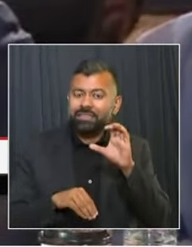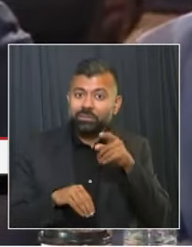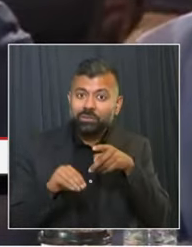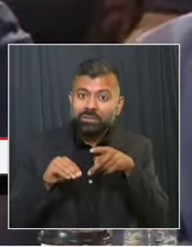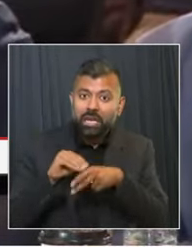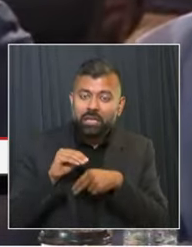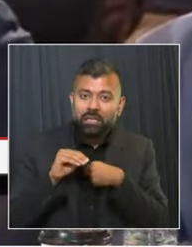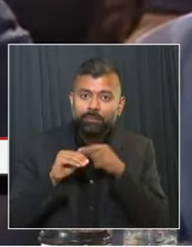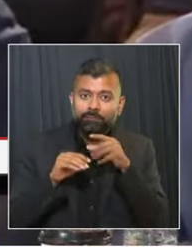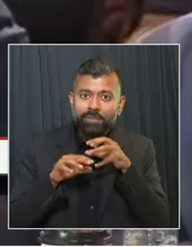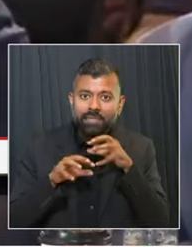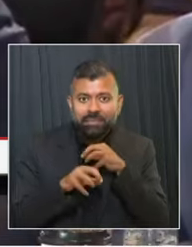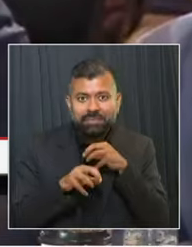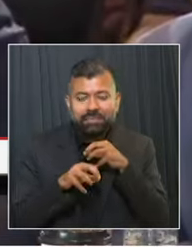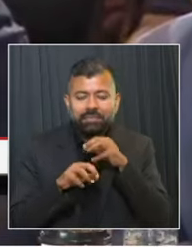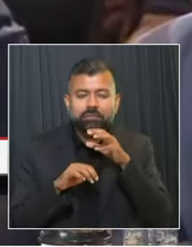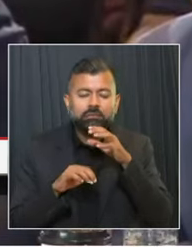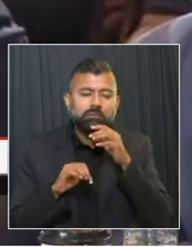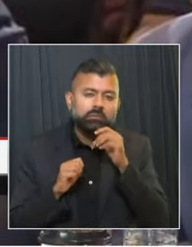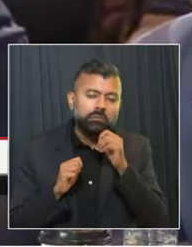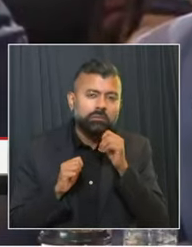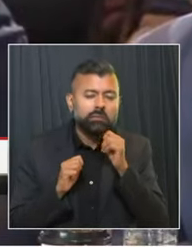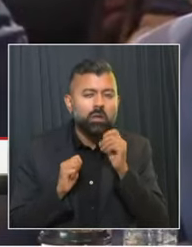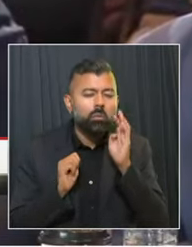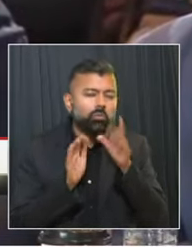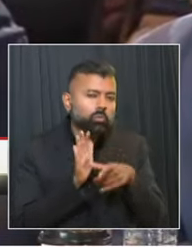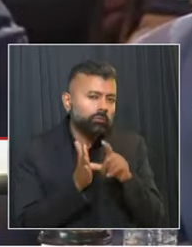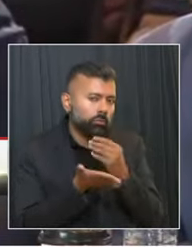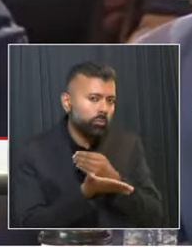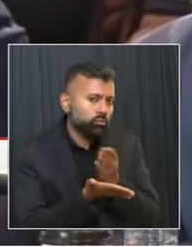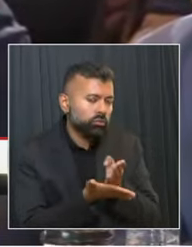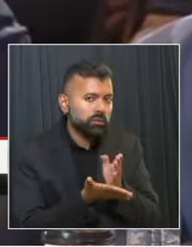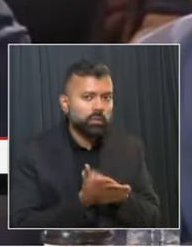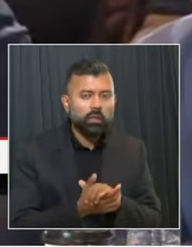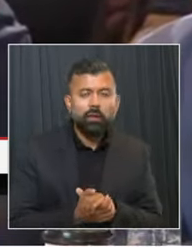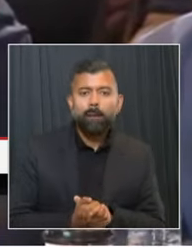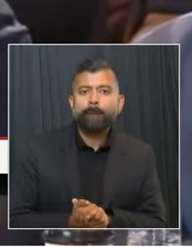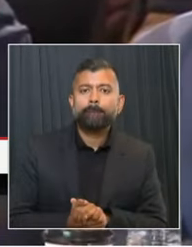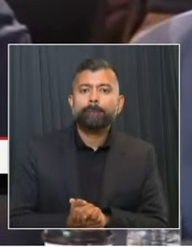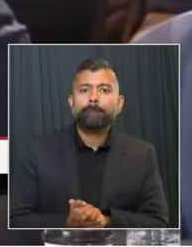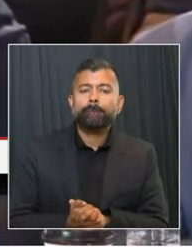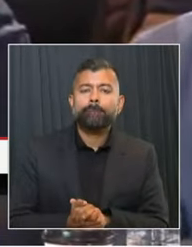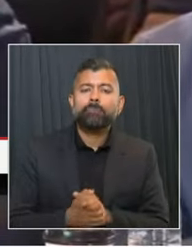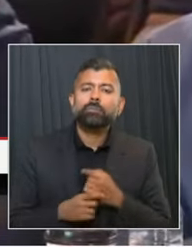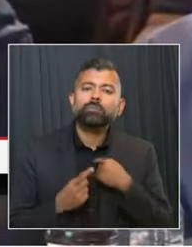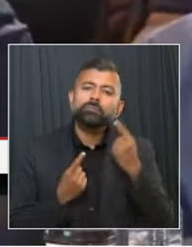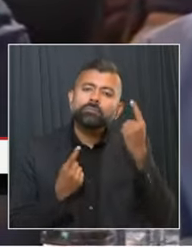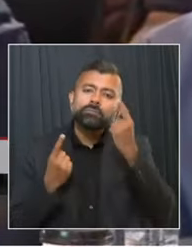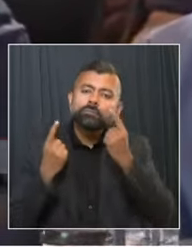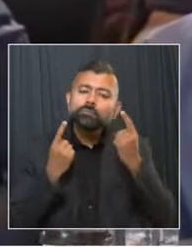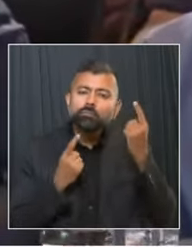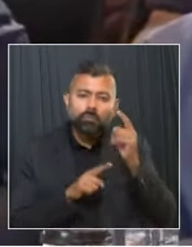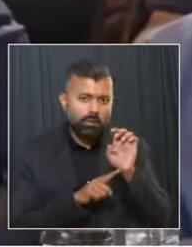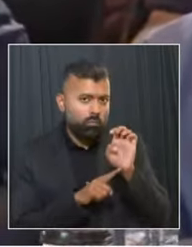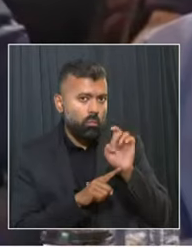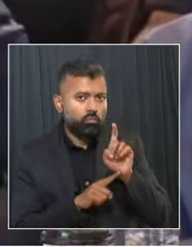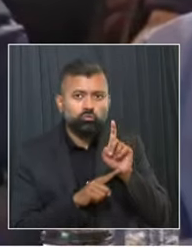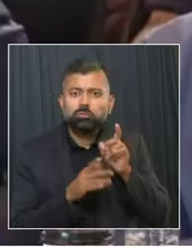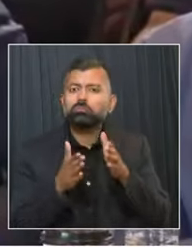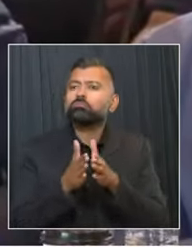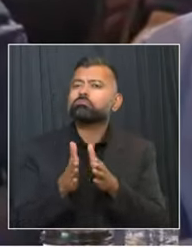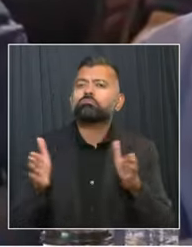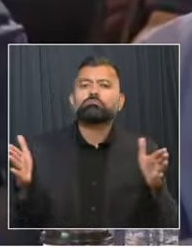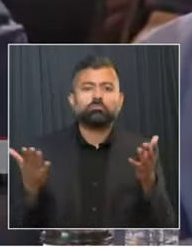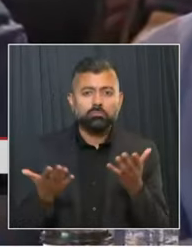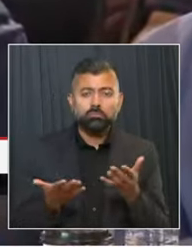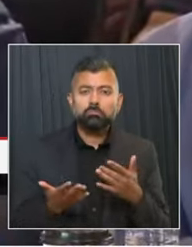I look at the education funding generally, it seems like there's a level of instability in the out years. There's a reduction in